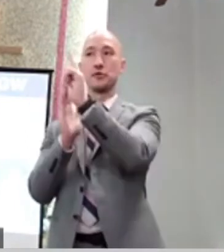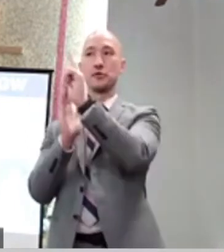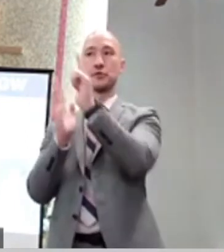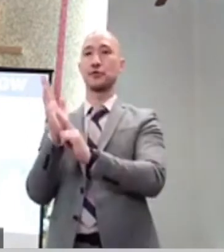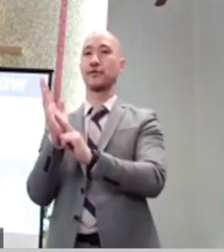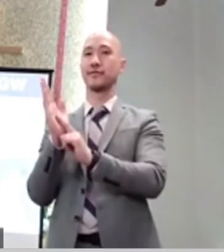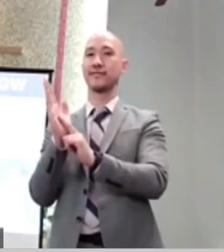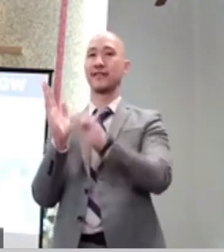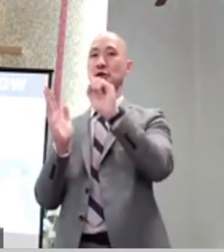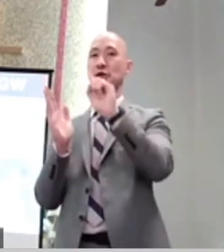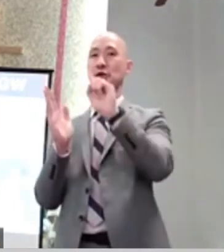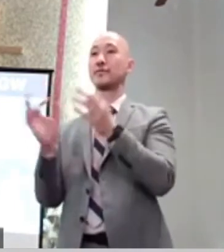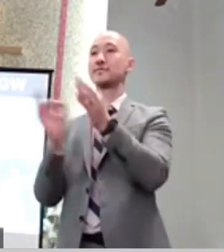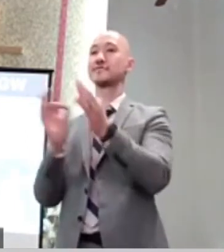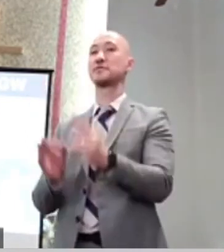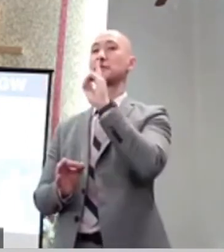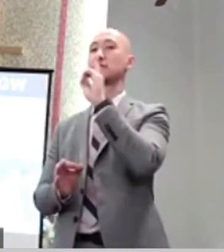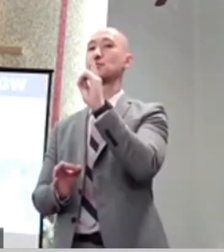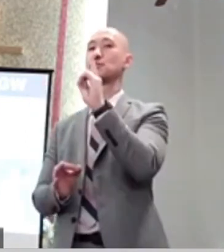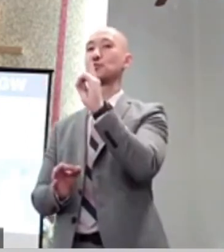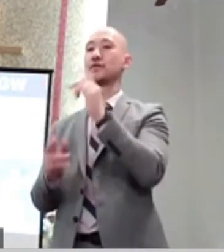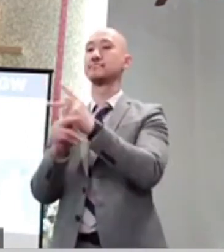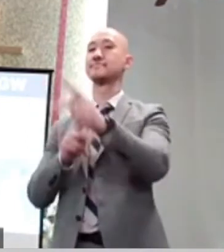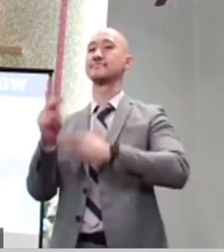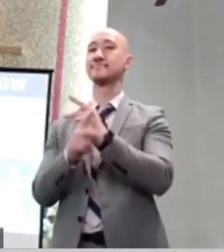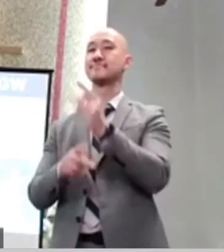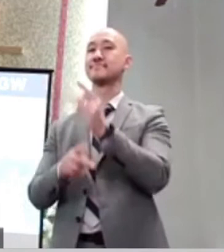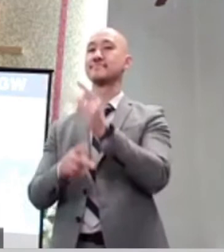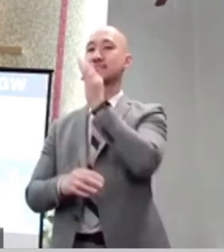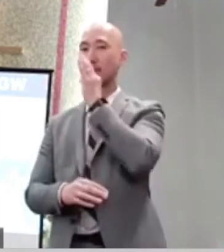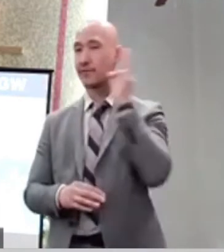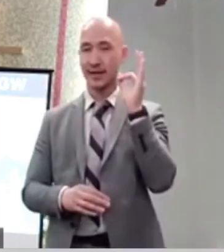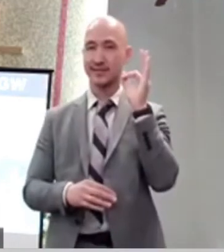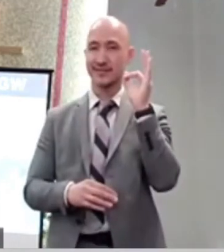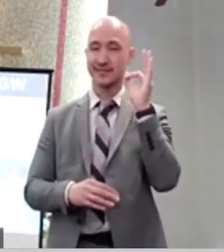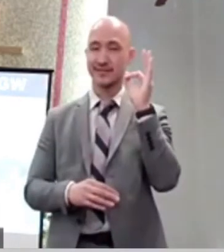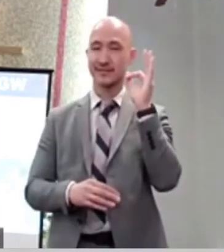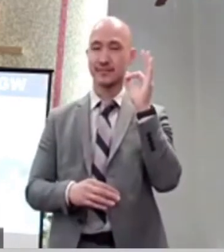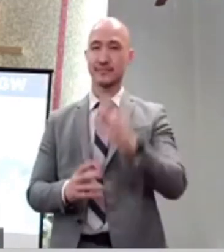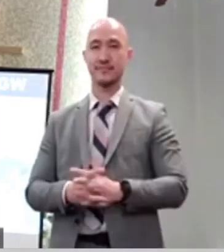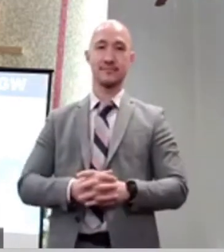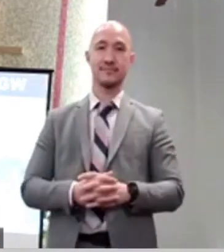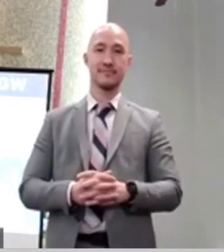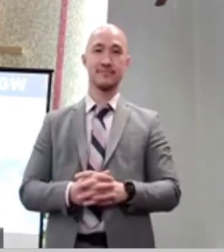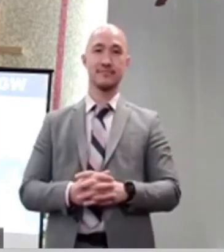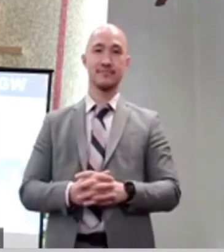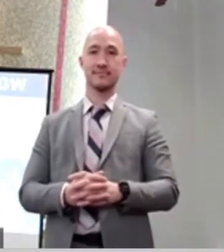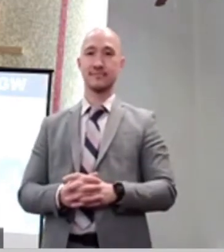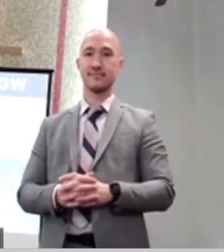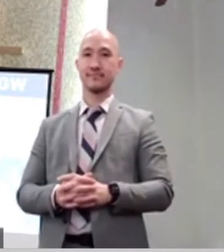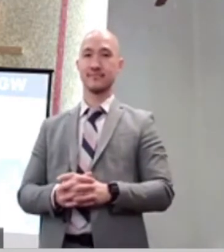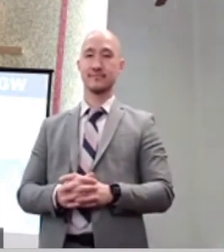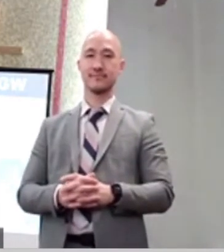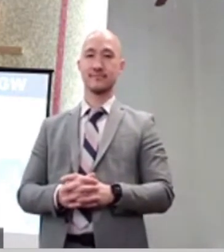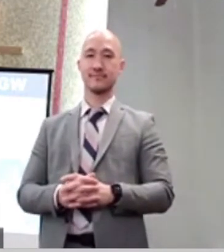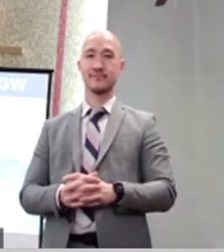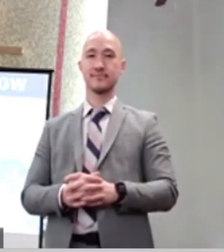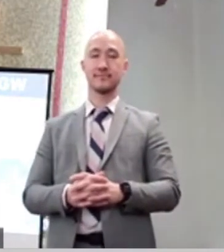And it was done as part of the command to humble your souls on the Day of Atonement. We read about